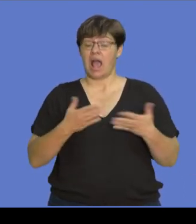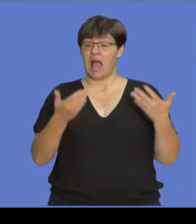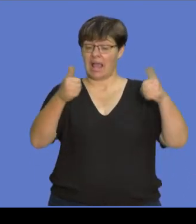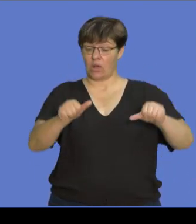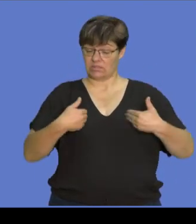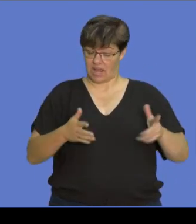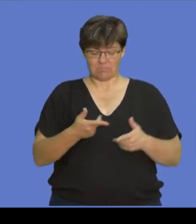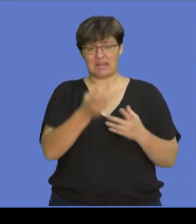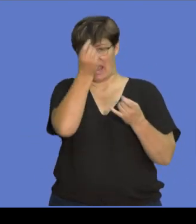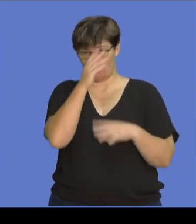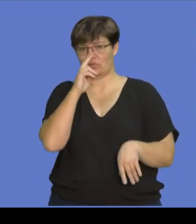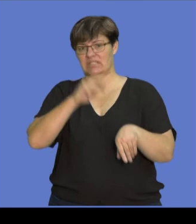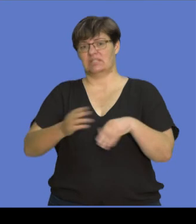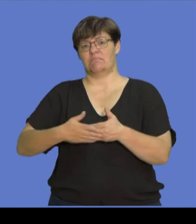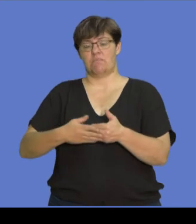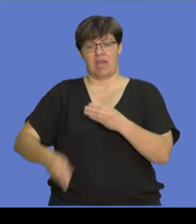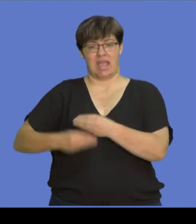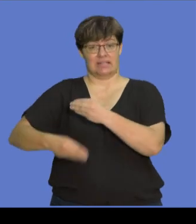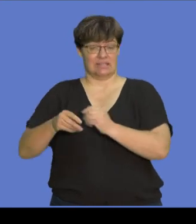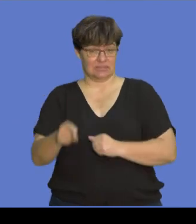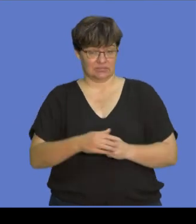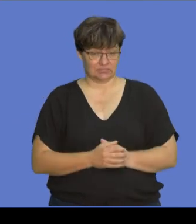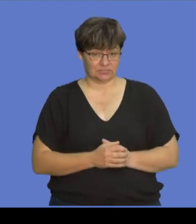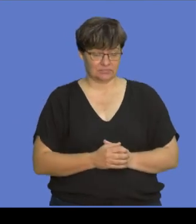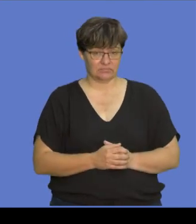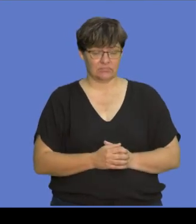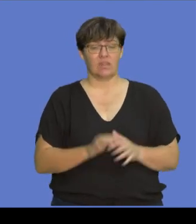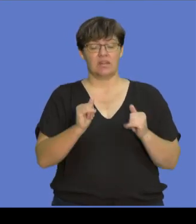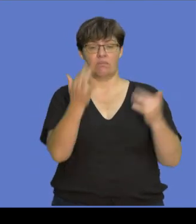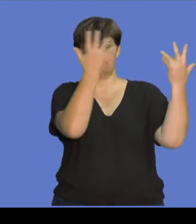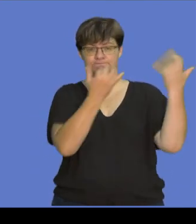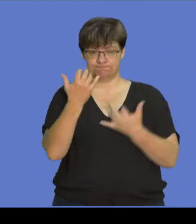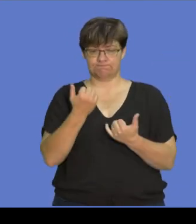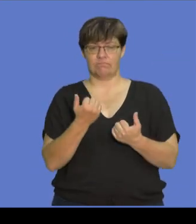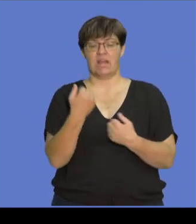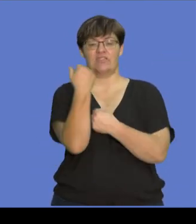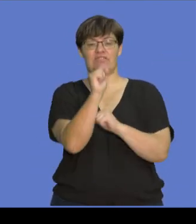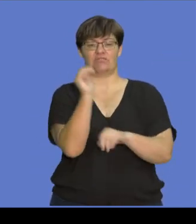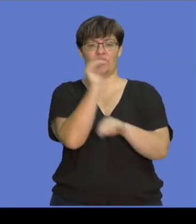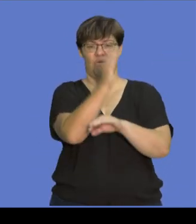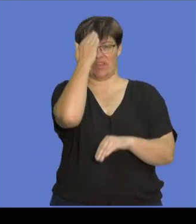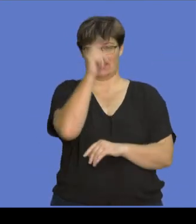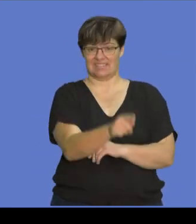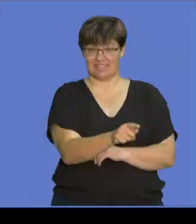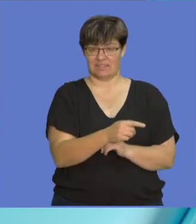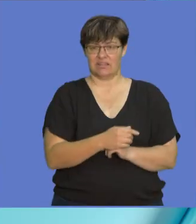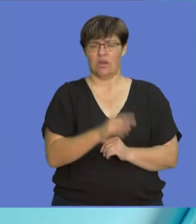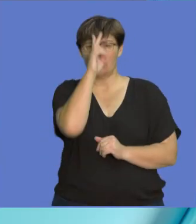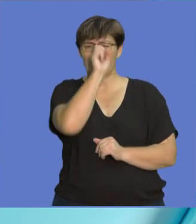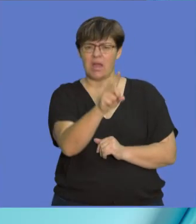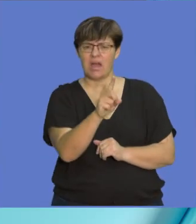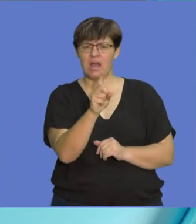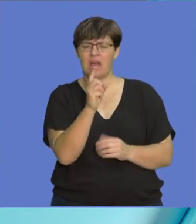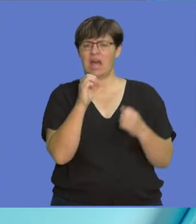need more information. Right, again, we at the point we're calculating our factory overheads. Remember once again, what are